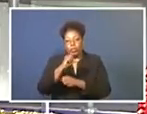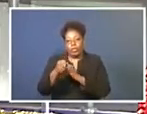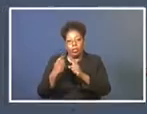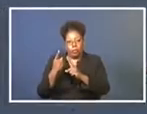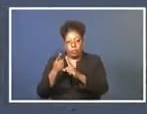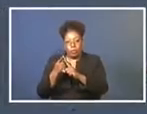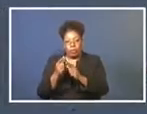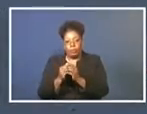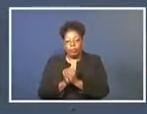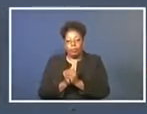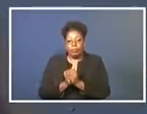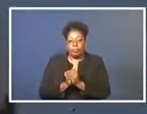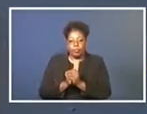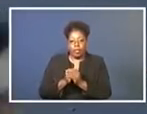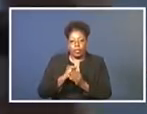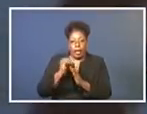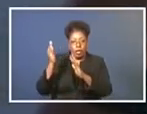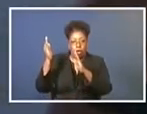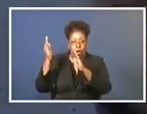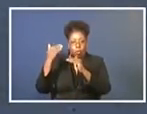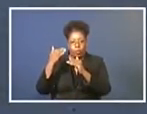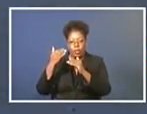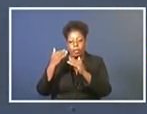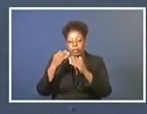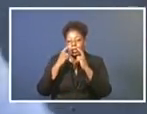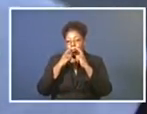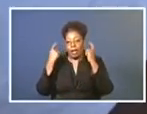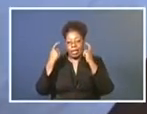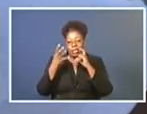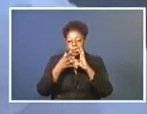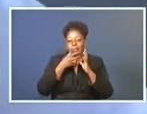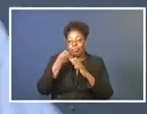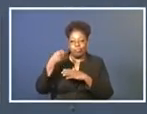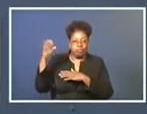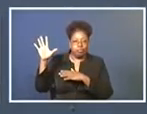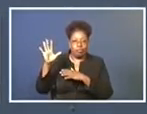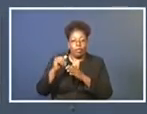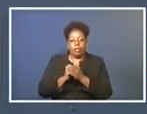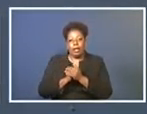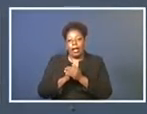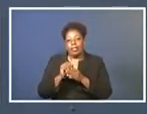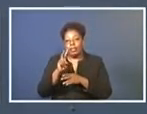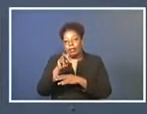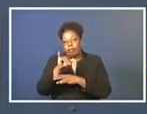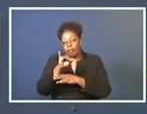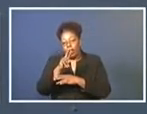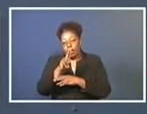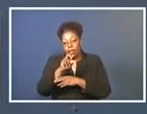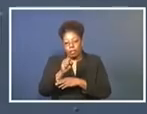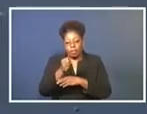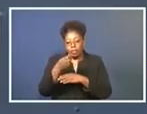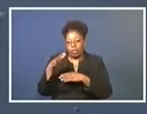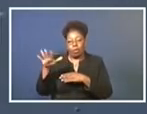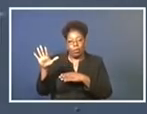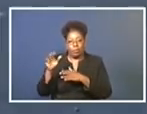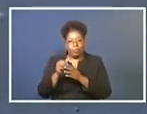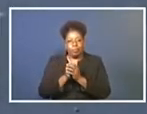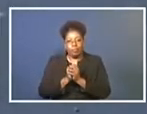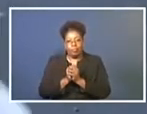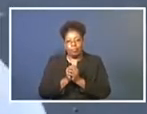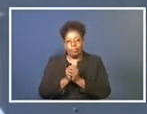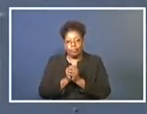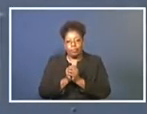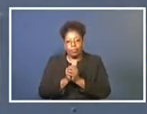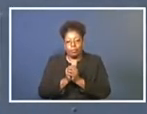resolutions. I hope that we can get rid of these masks, you know, the virus go away, and that, you know, the